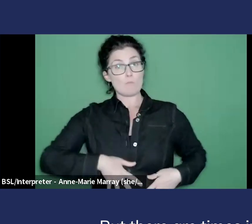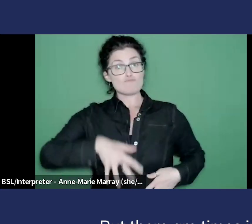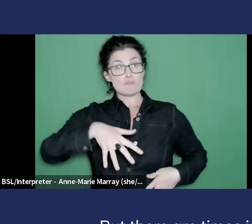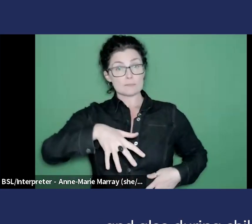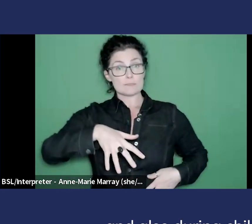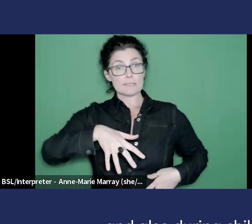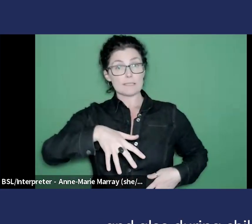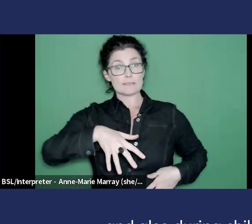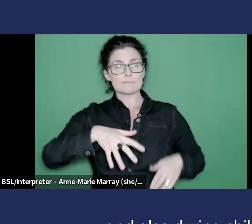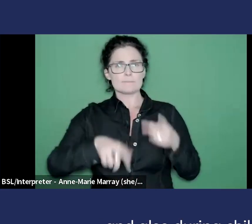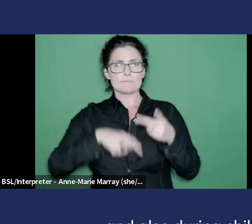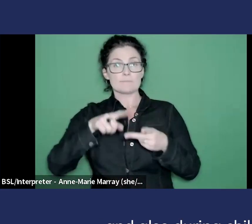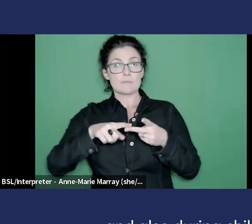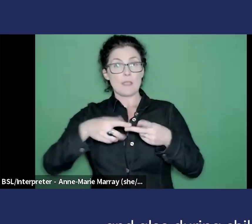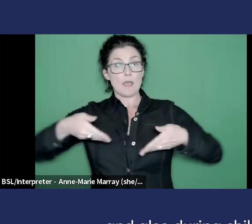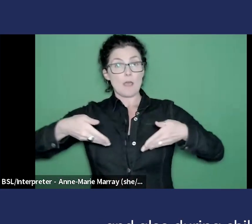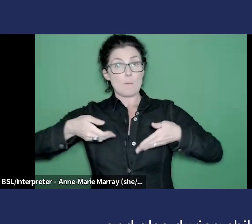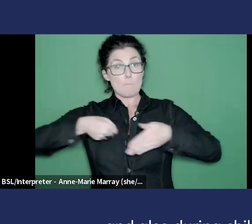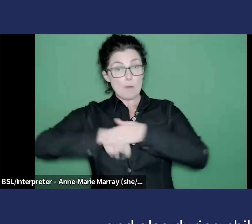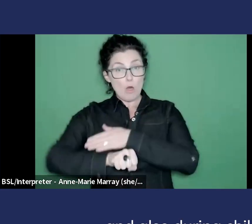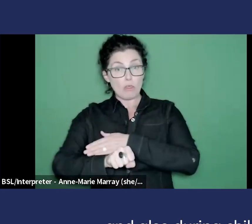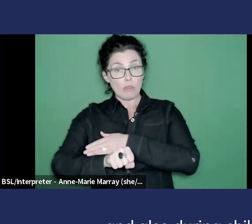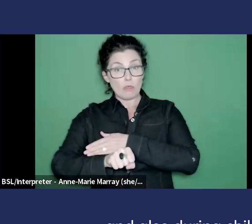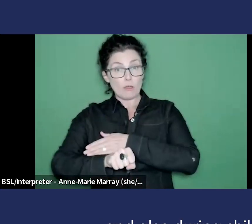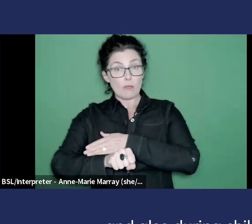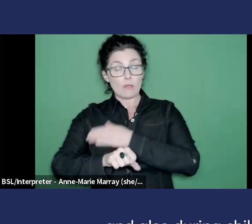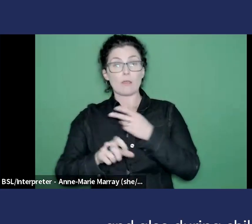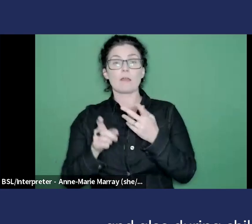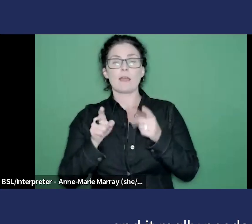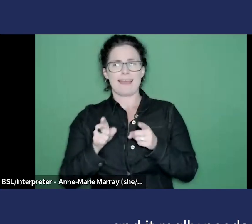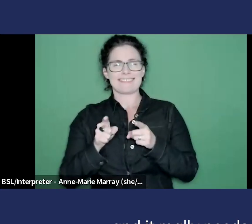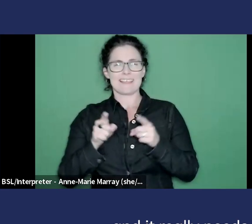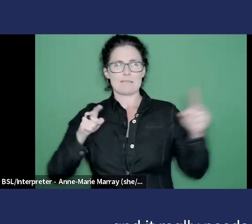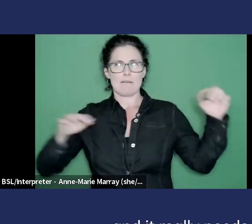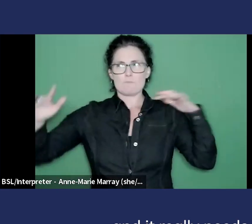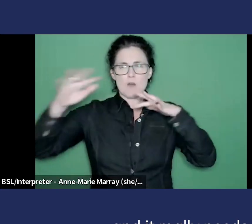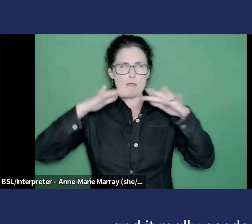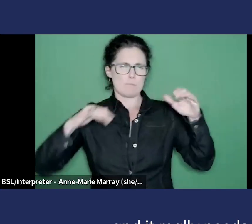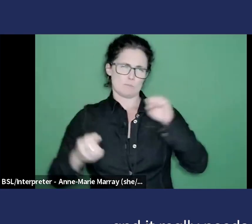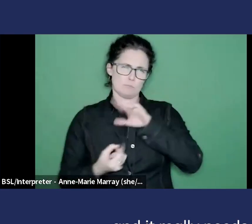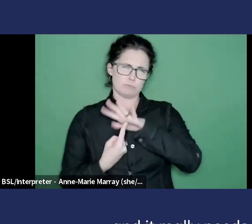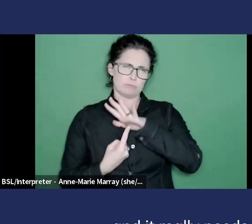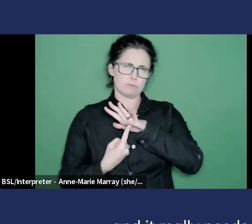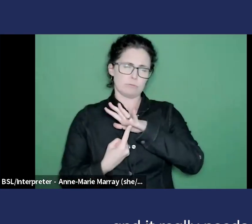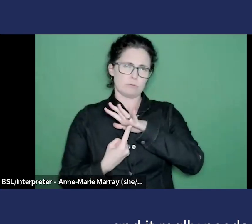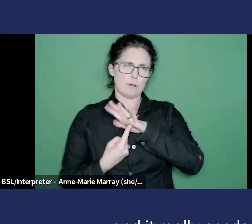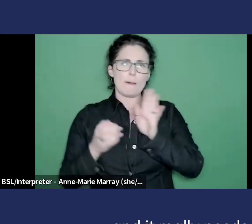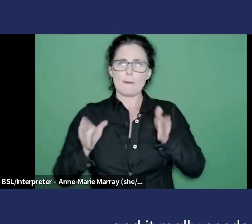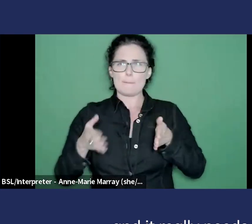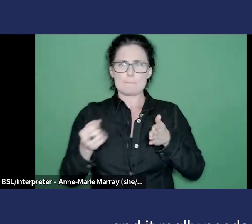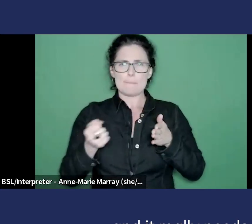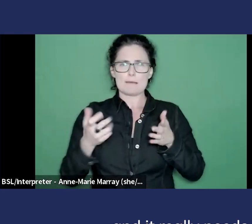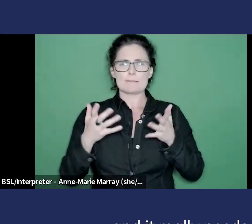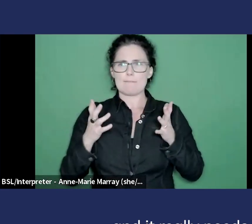pregnancy and also during childbirth. And this is where the environment is key, and it really needs the utmost